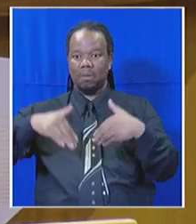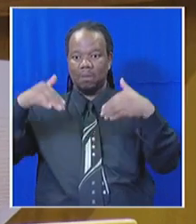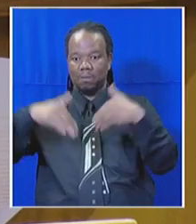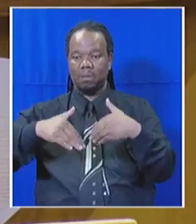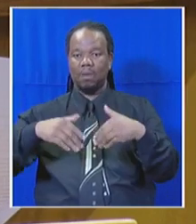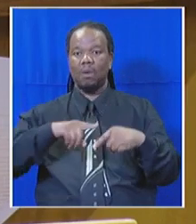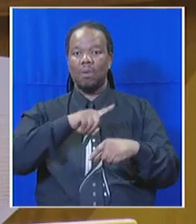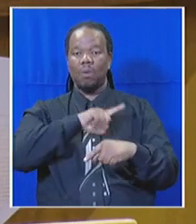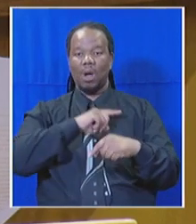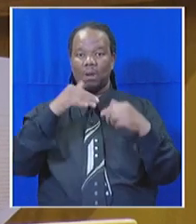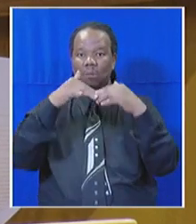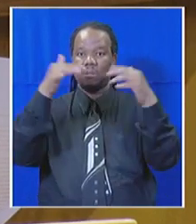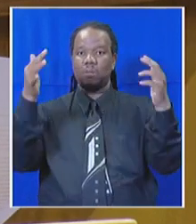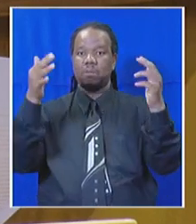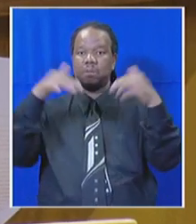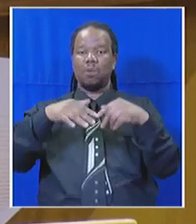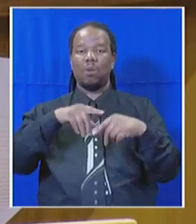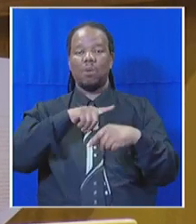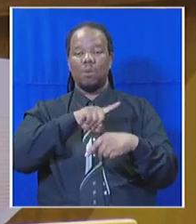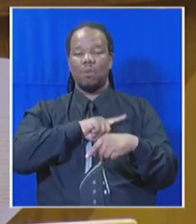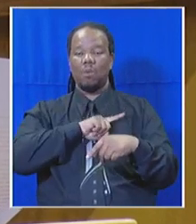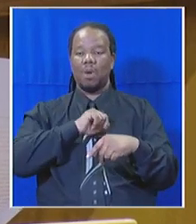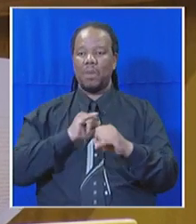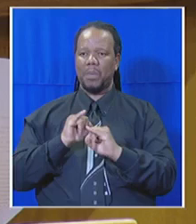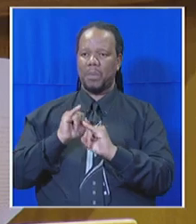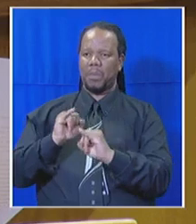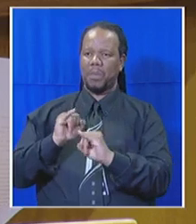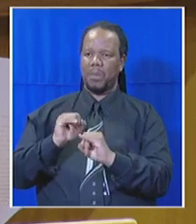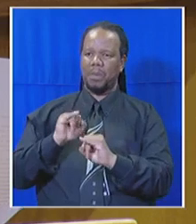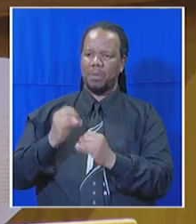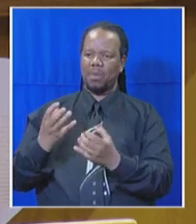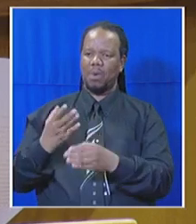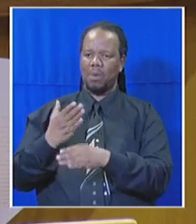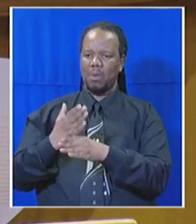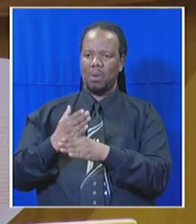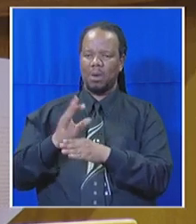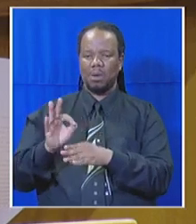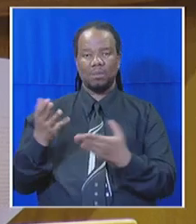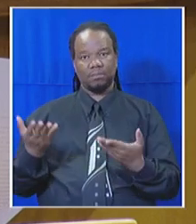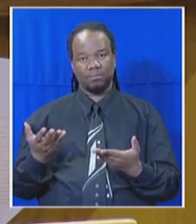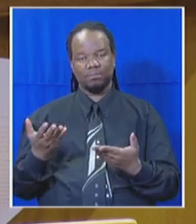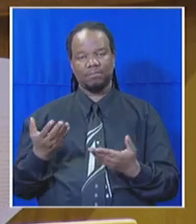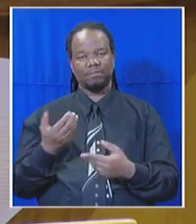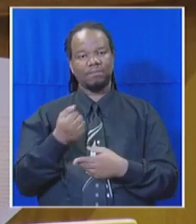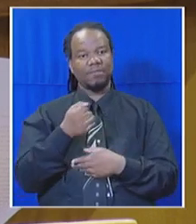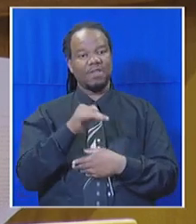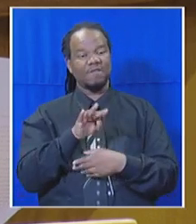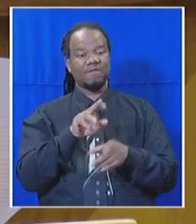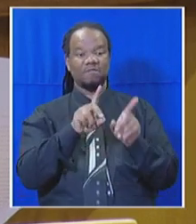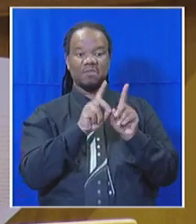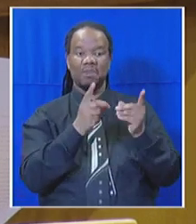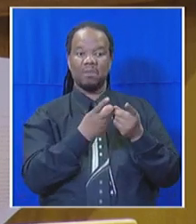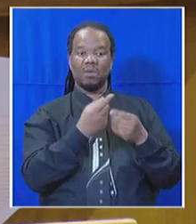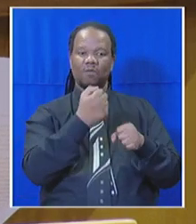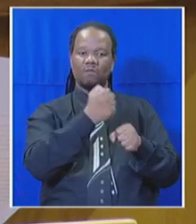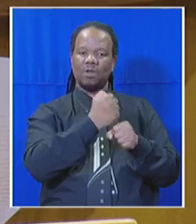of poor working conditions, events that could have been prevented if there was a functional Department of Labour with